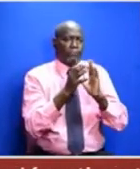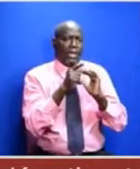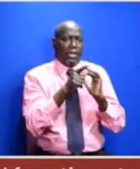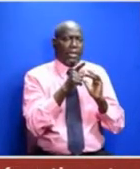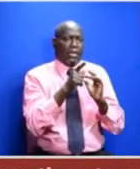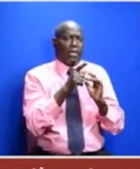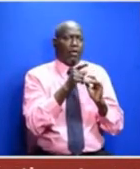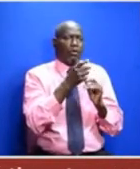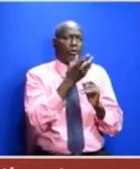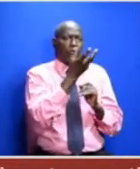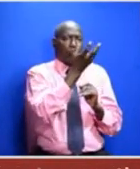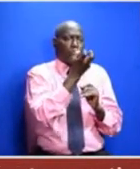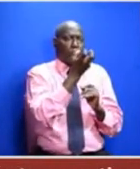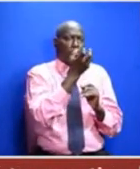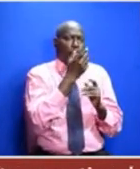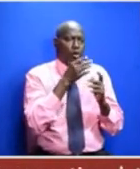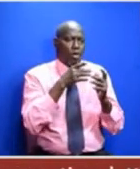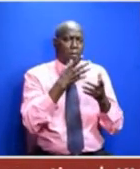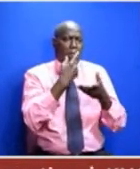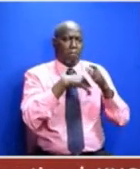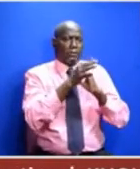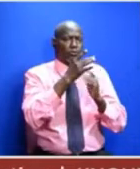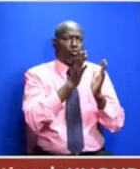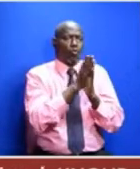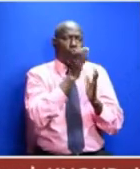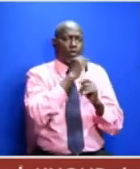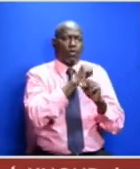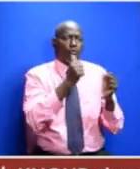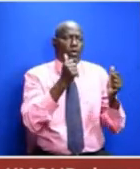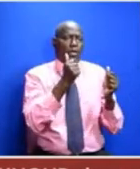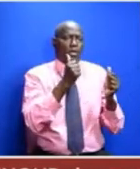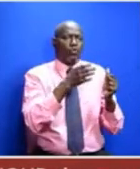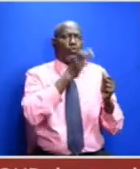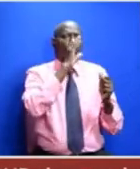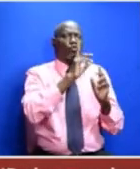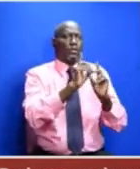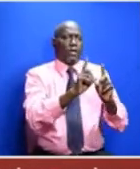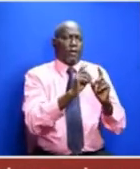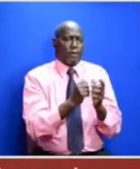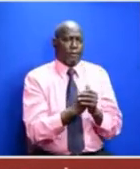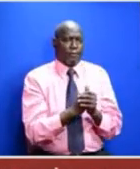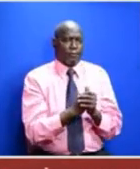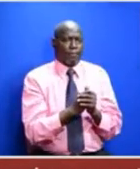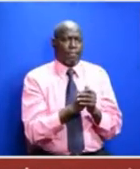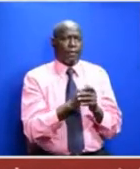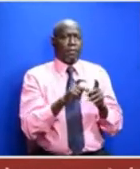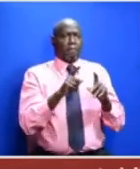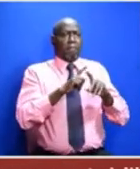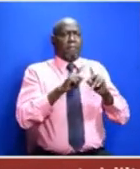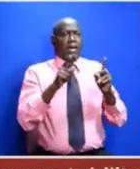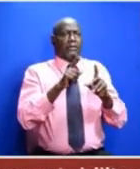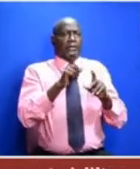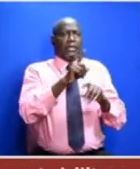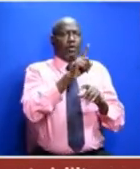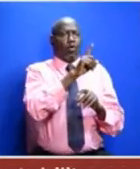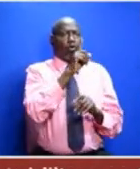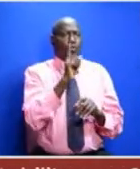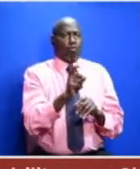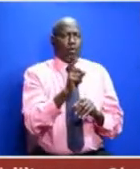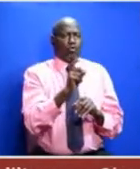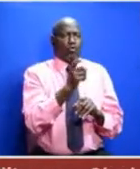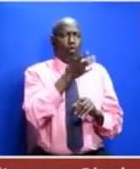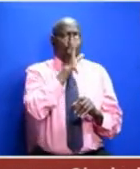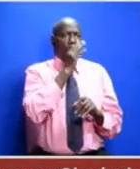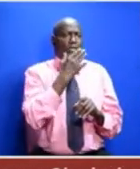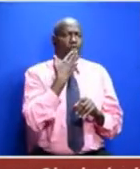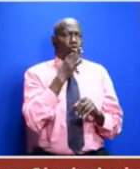utakuwa. So haitoi sumu, maana sumu inachanganyikana na maji. Toka pamoja. Tena test kama ni maji ya chumvi,